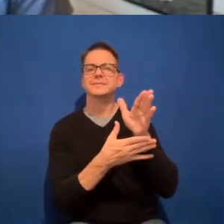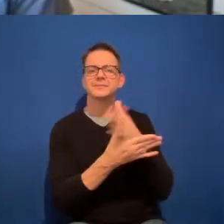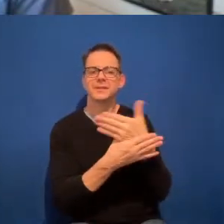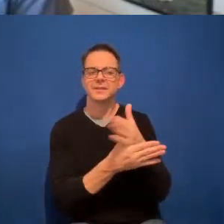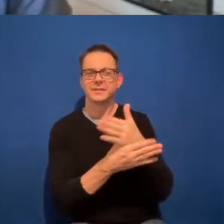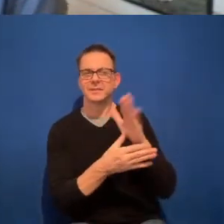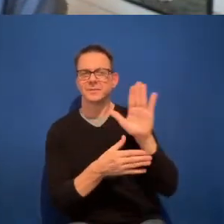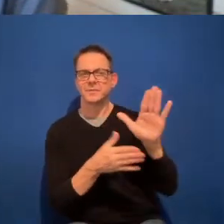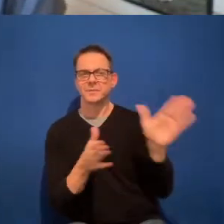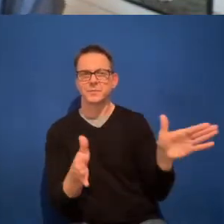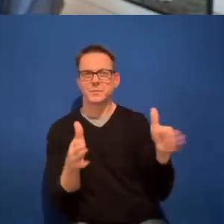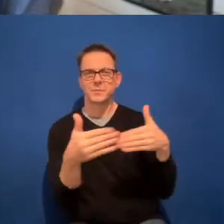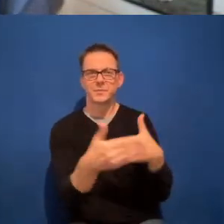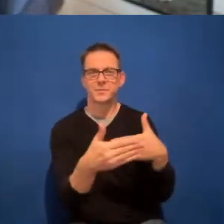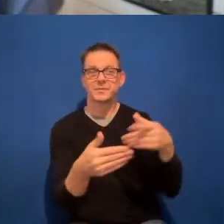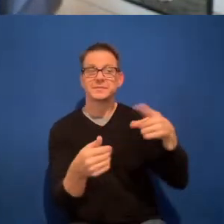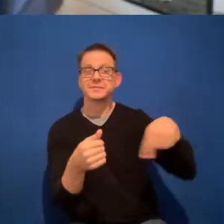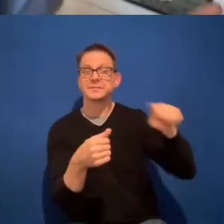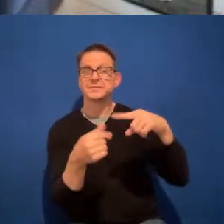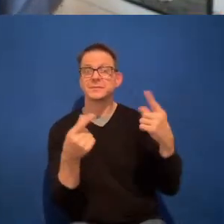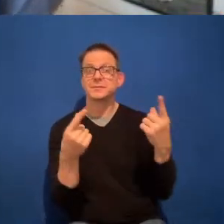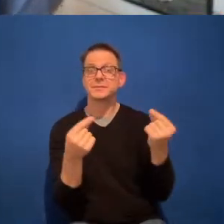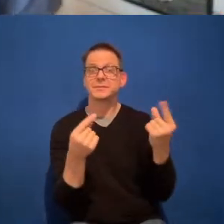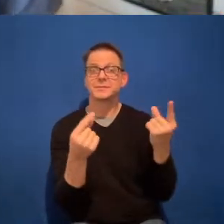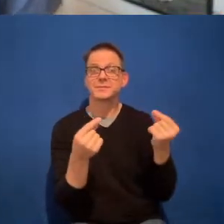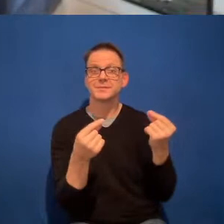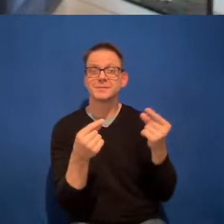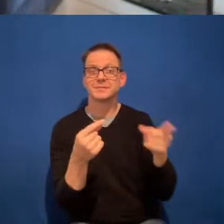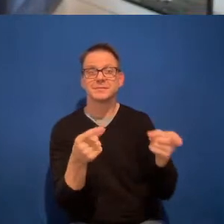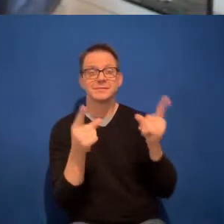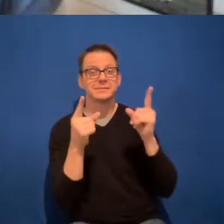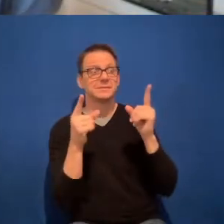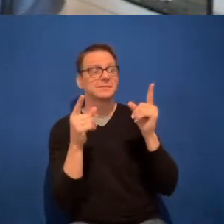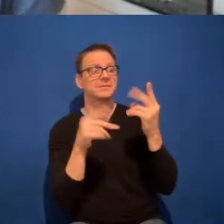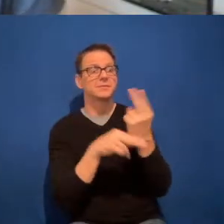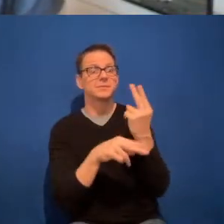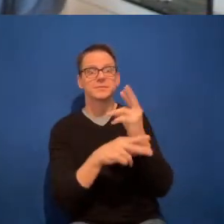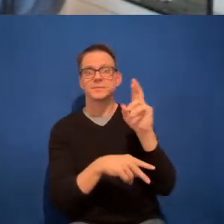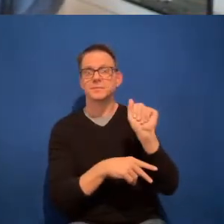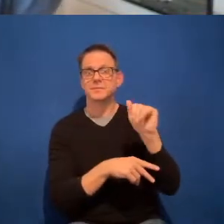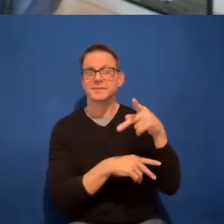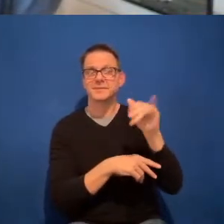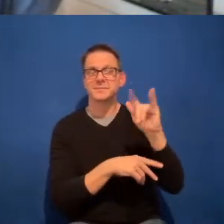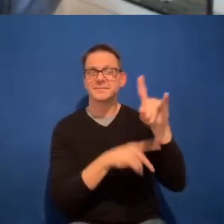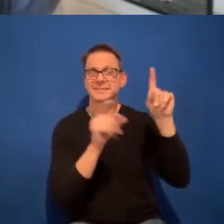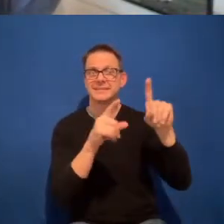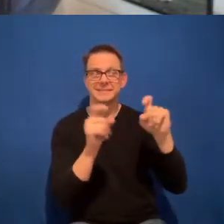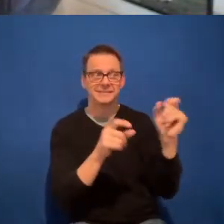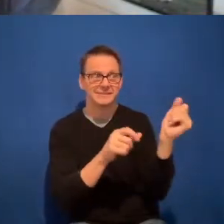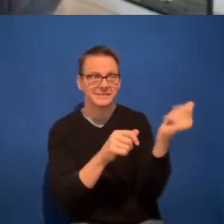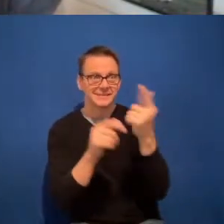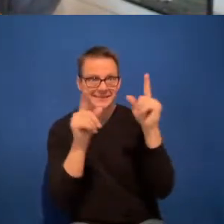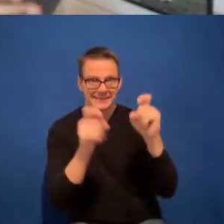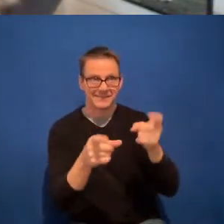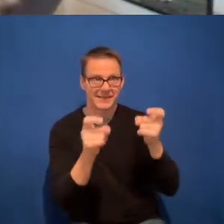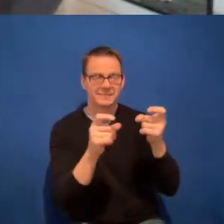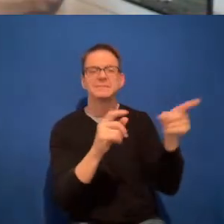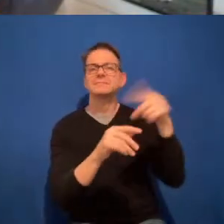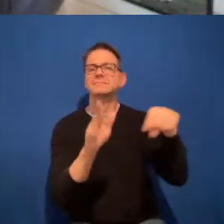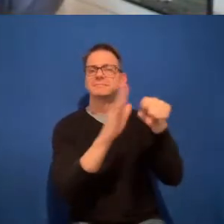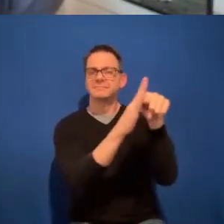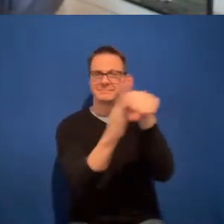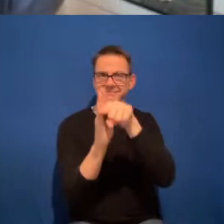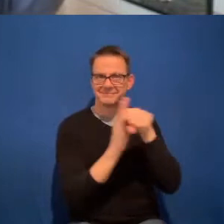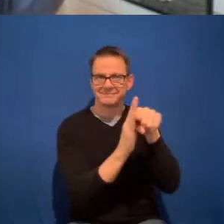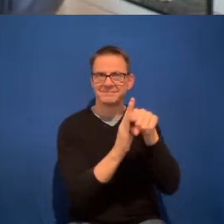spaces, we just rapid tested everybody on arrival, and we all tested negative. And then in Scotland, we